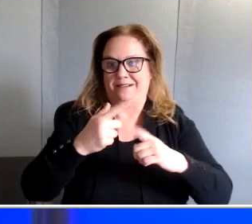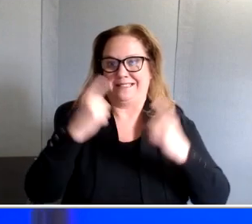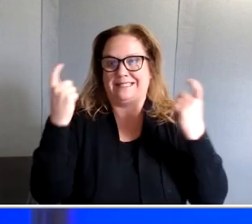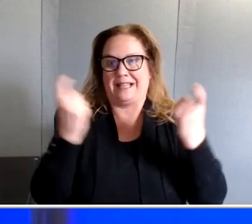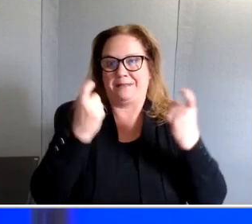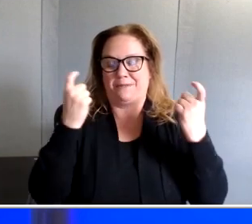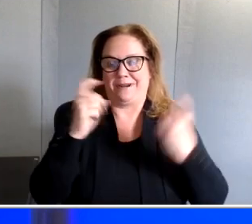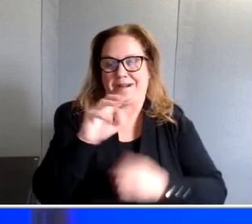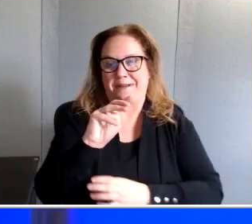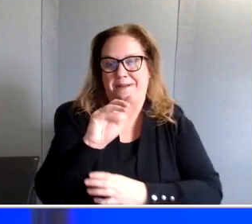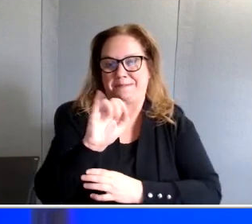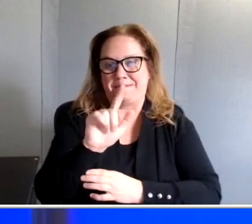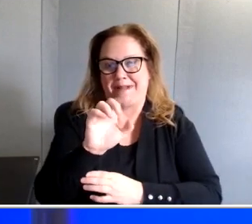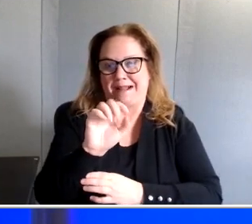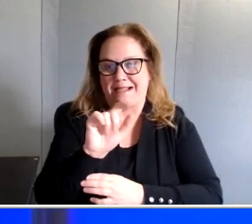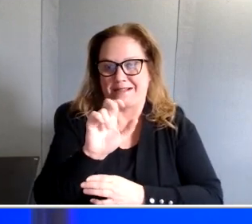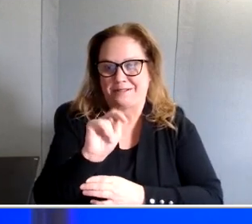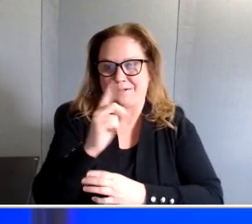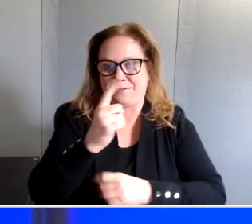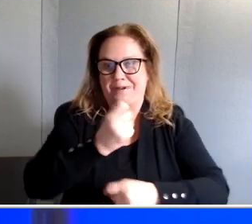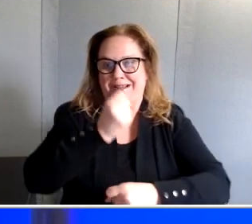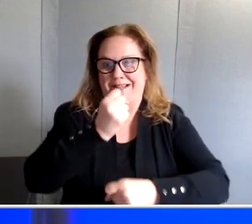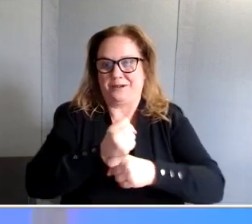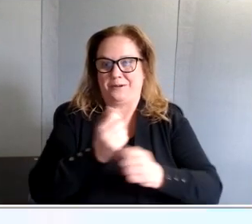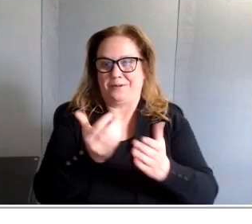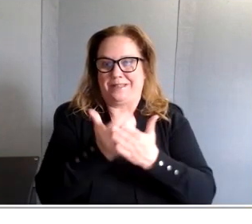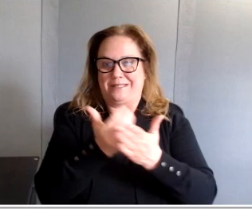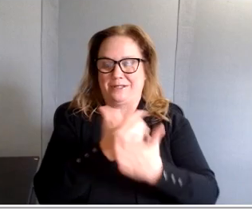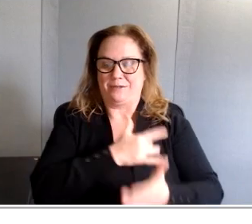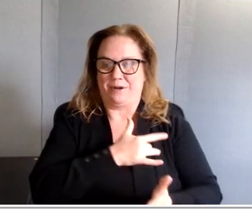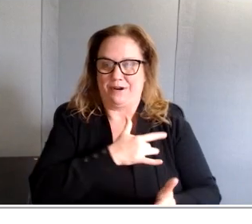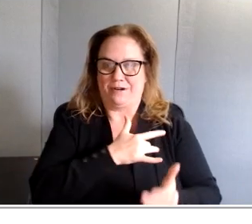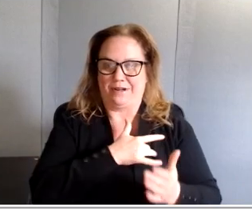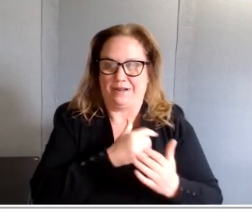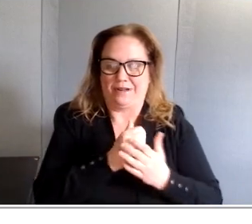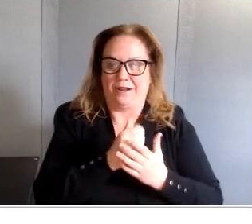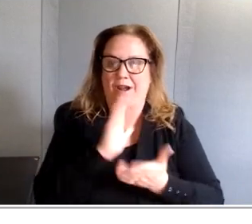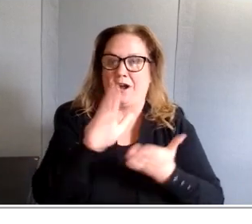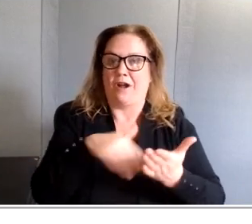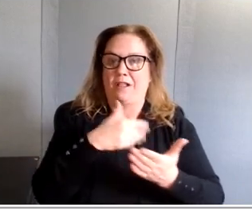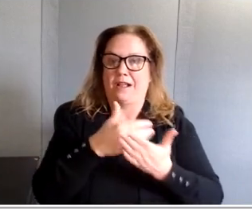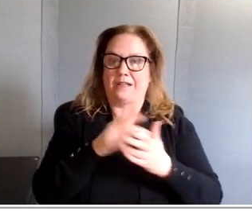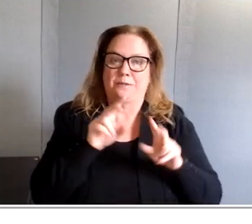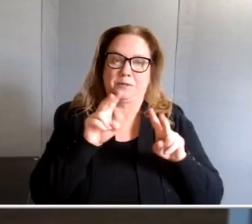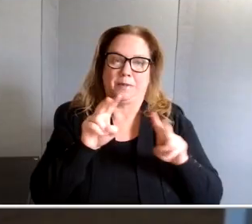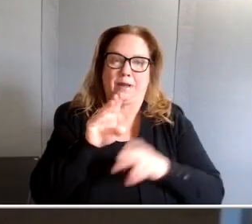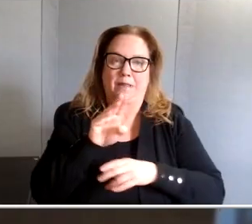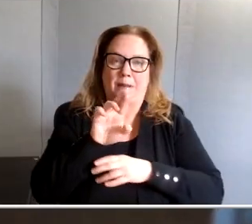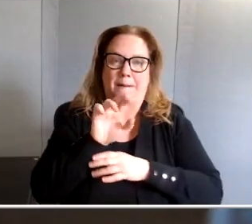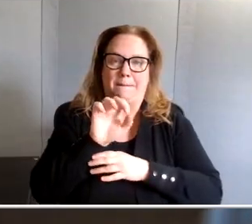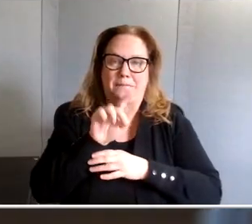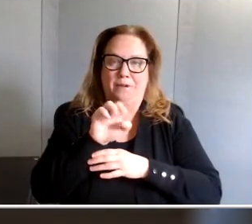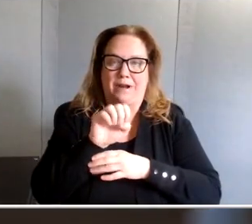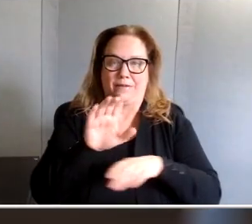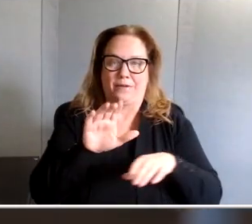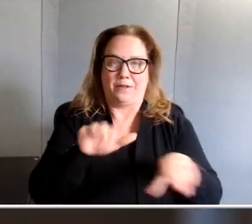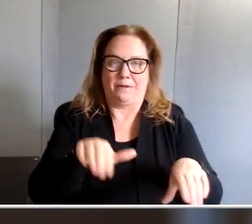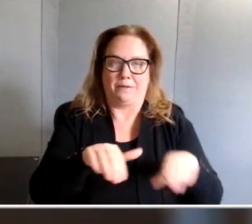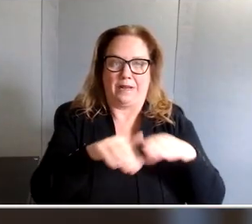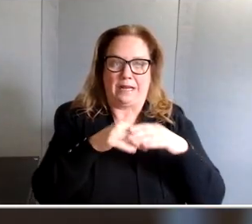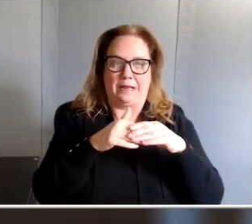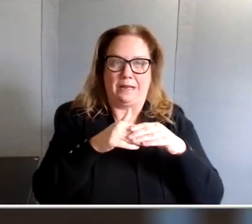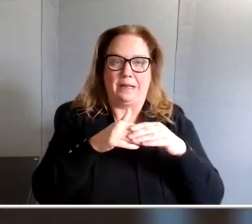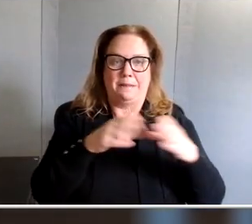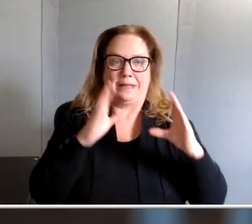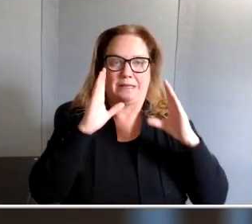huge milestone, 1 year with his new heart. All eyes are supposed to be on the bride during a wedding, but the attention quickly turned